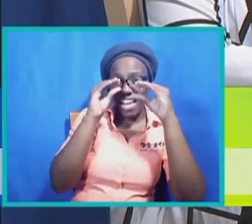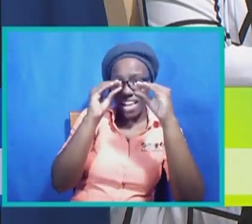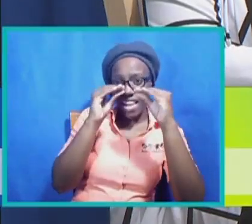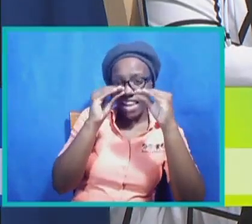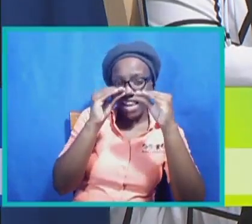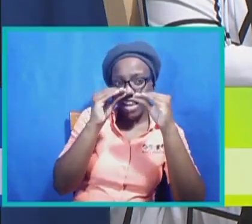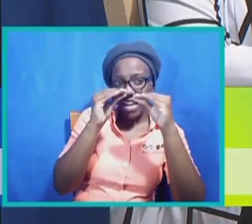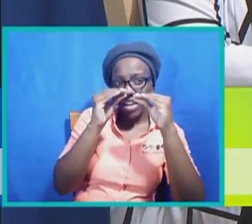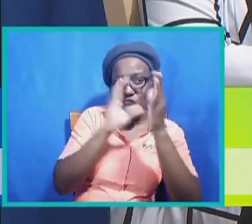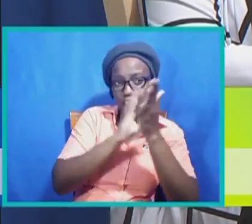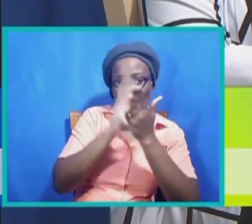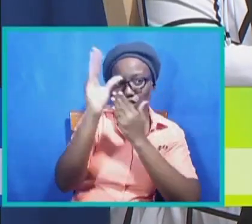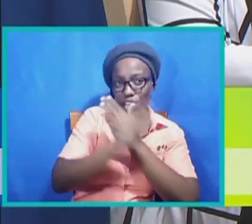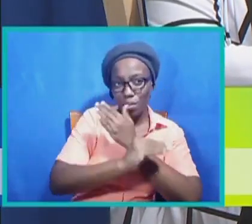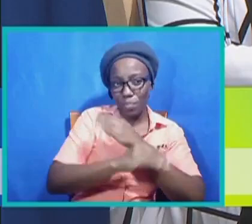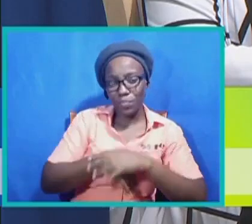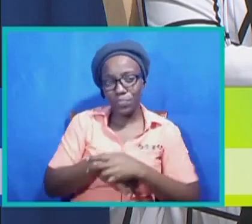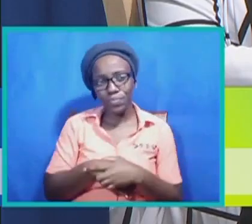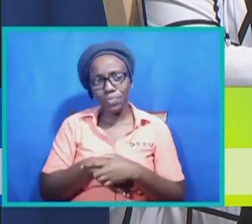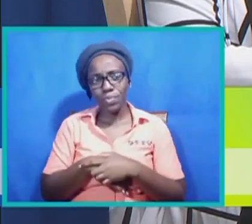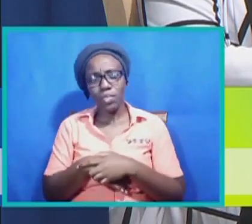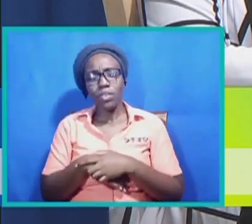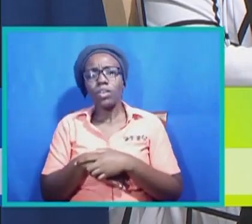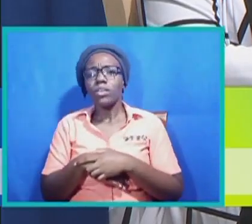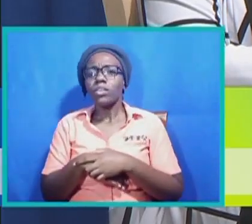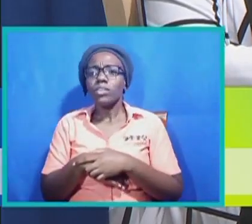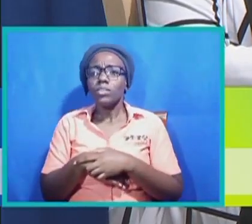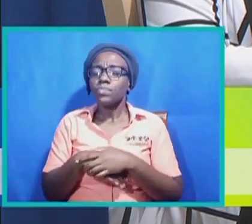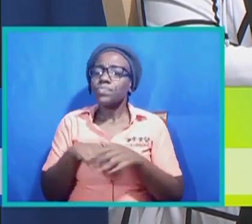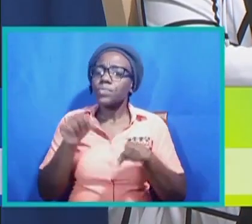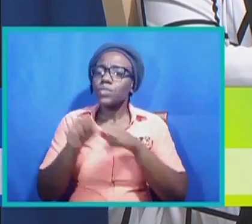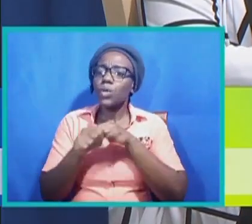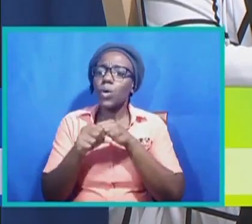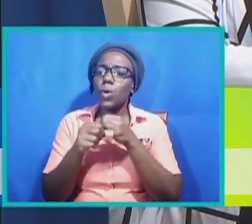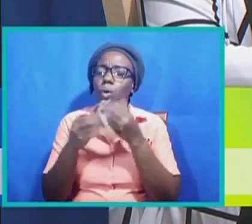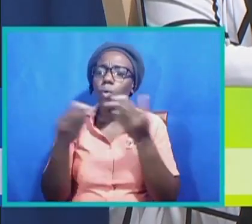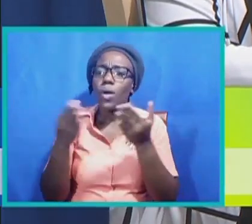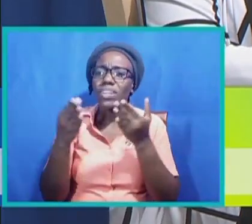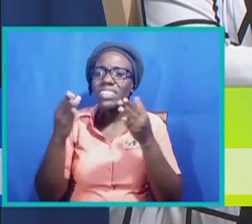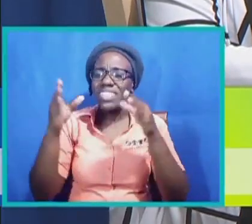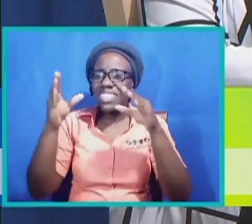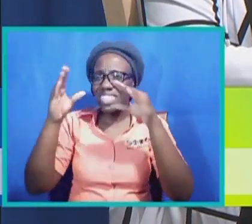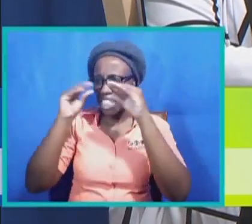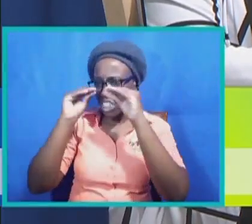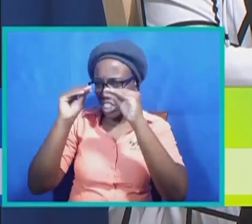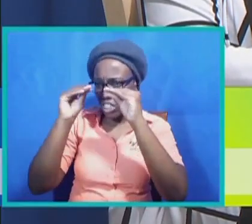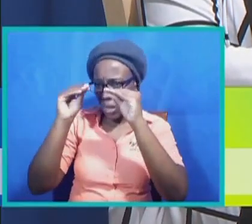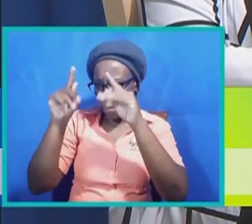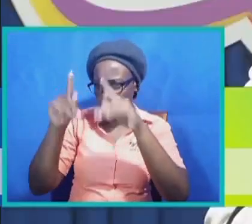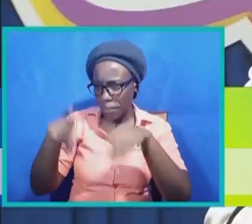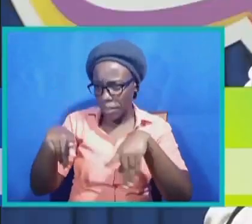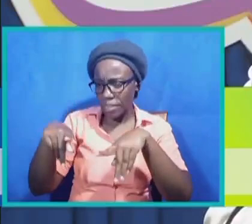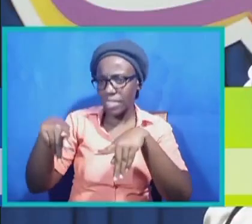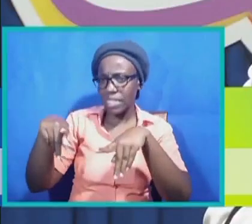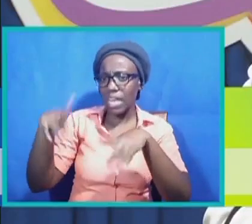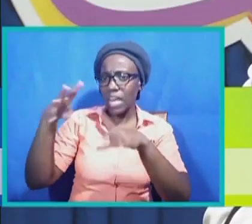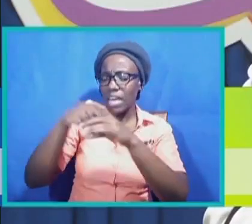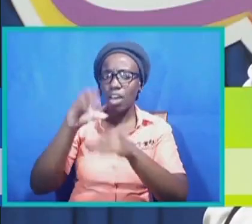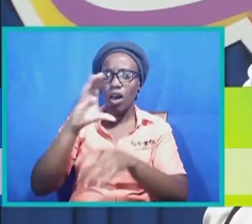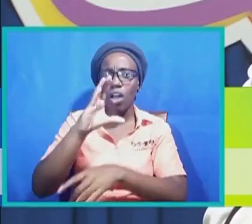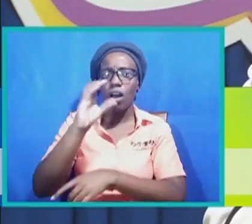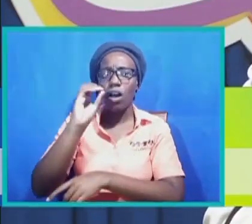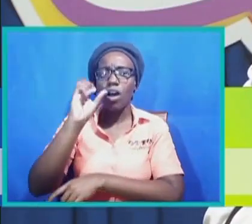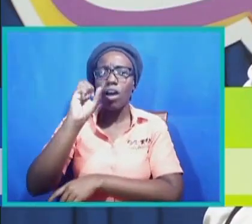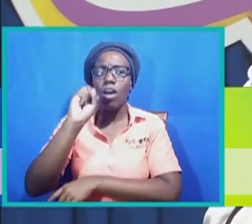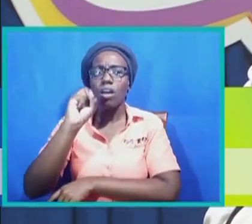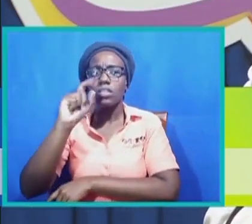the educators at COSTAT are experimenting with, and how you decide, okay, this is the piece of technology